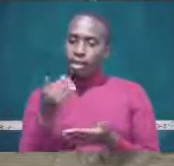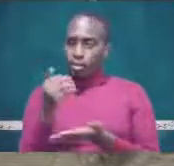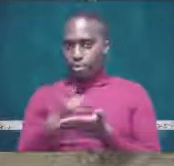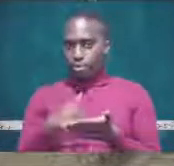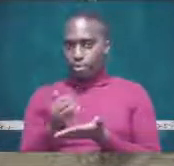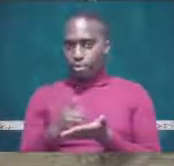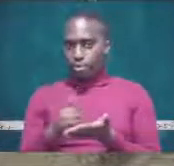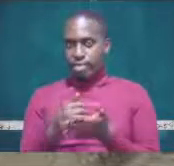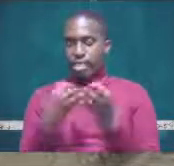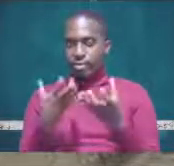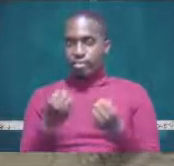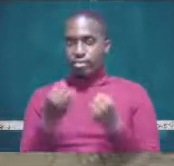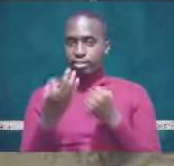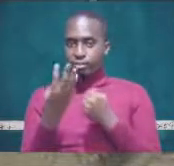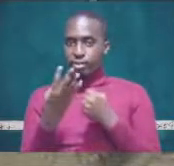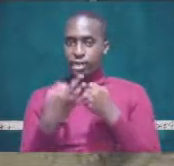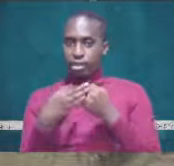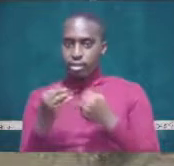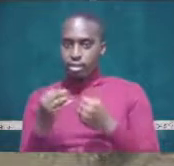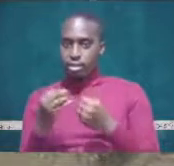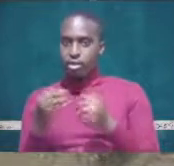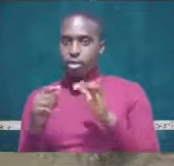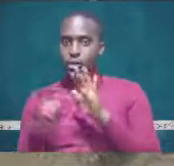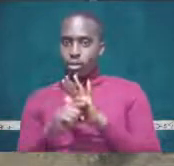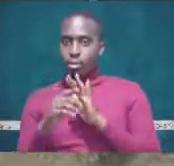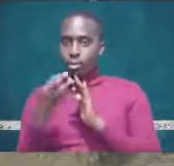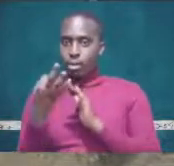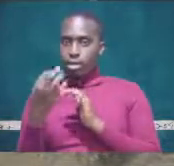get 480 minus 360, you will get